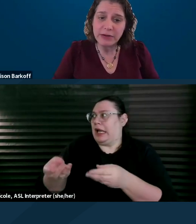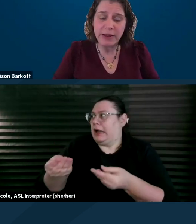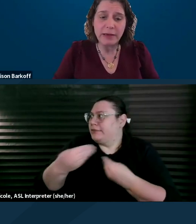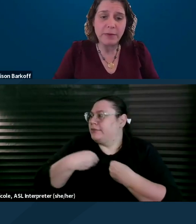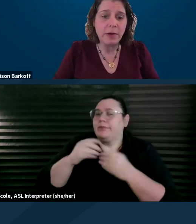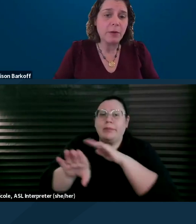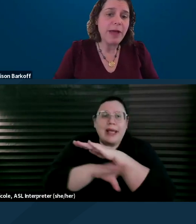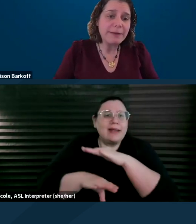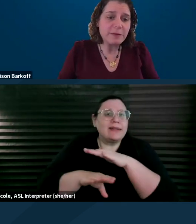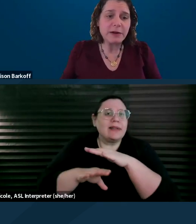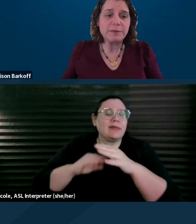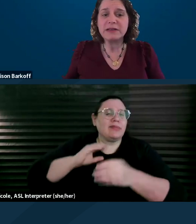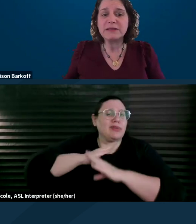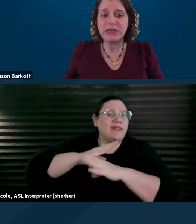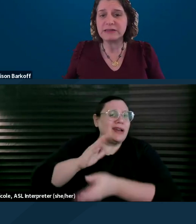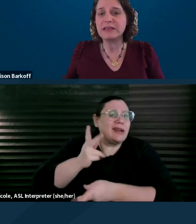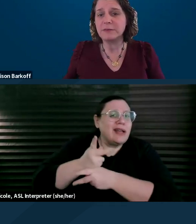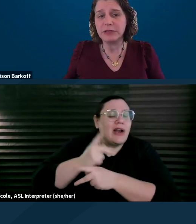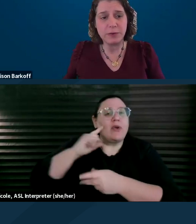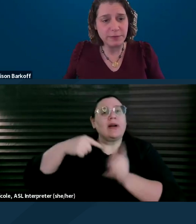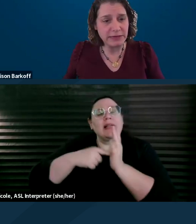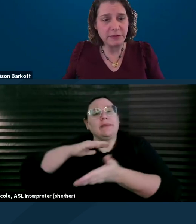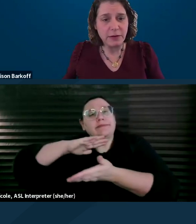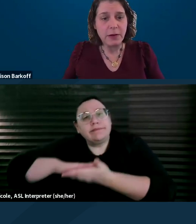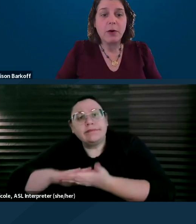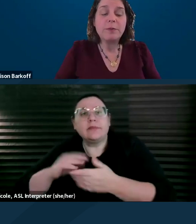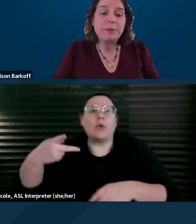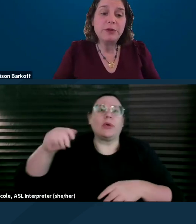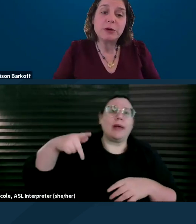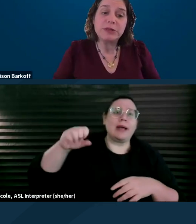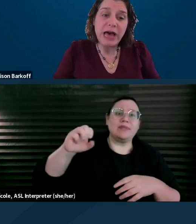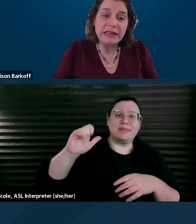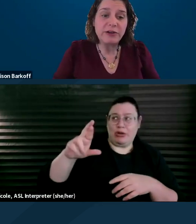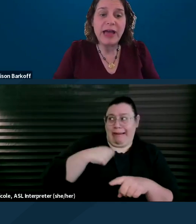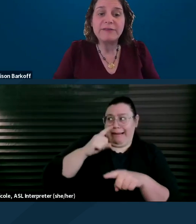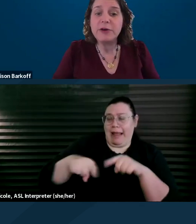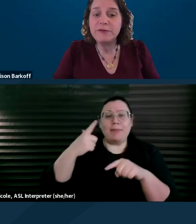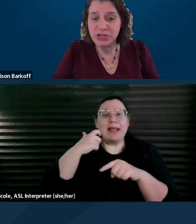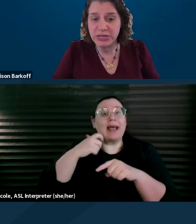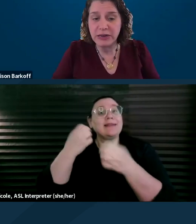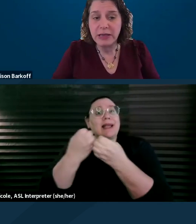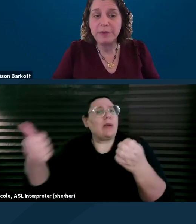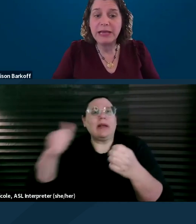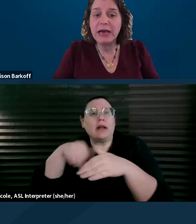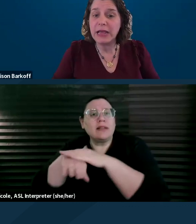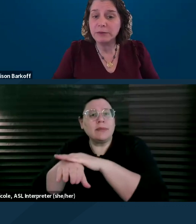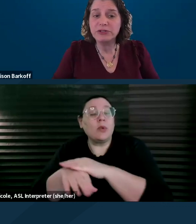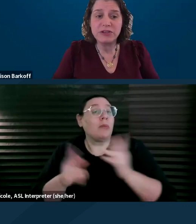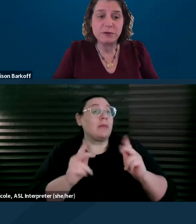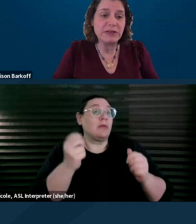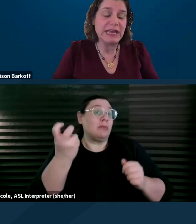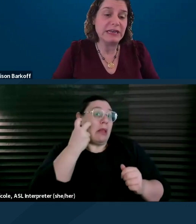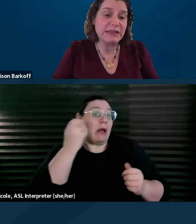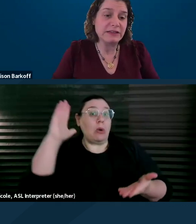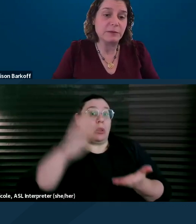like a mammogram, pap smear because of inaccessible equipment. Or people who are blind or have low vision being unable